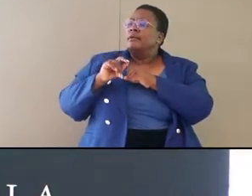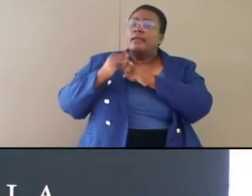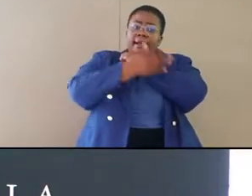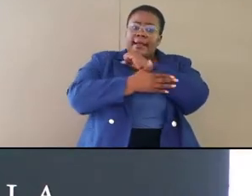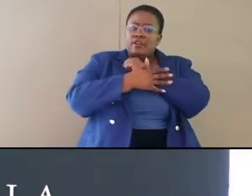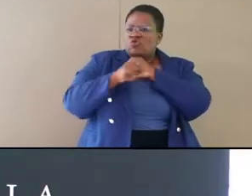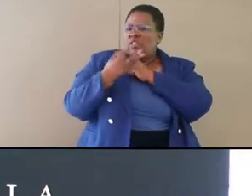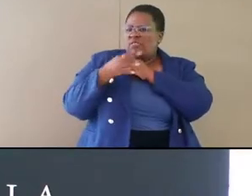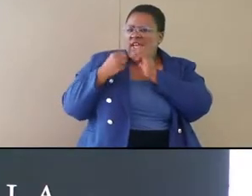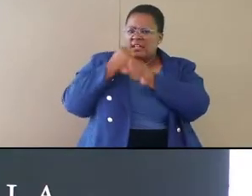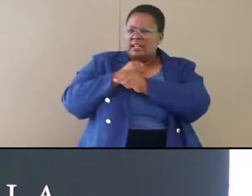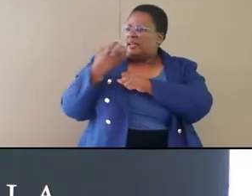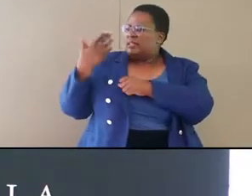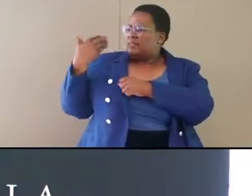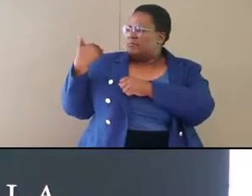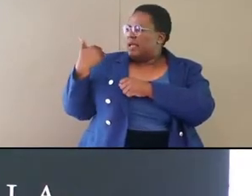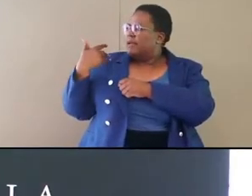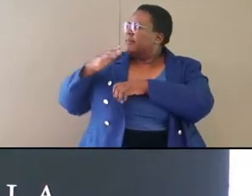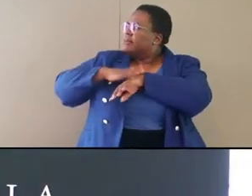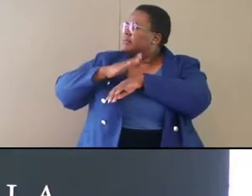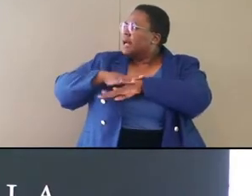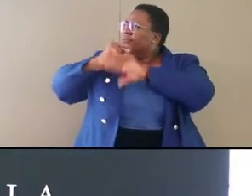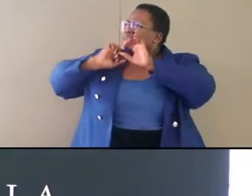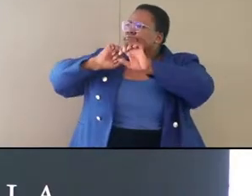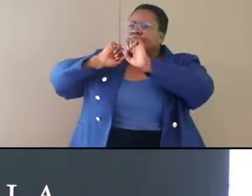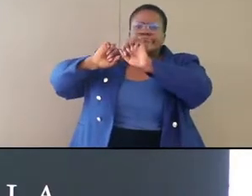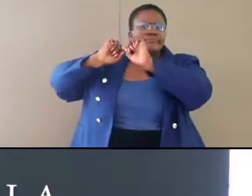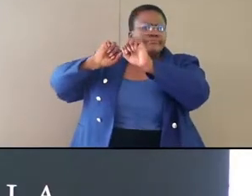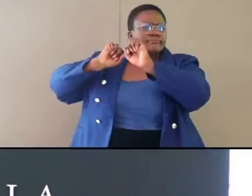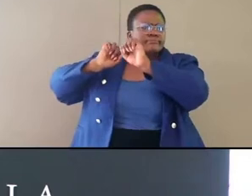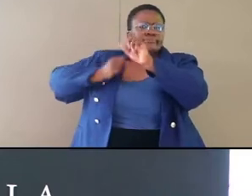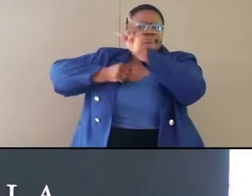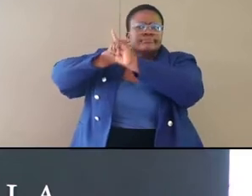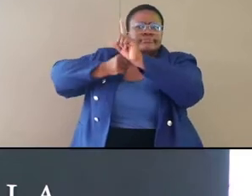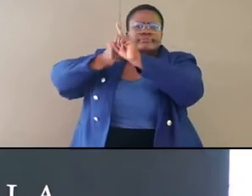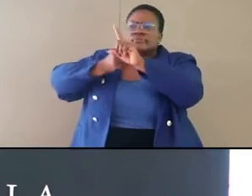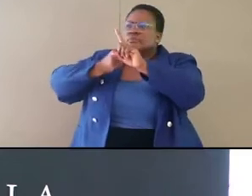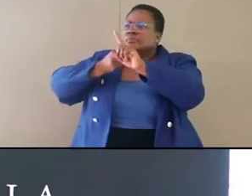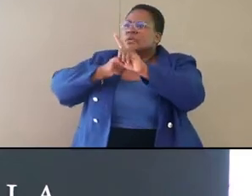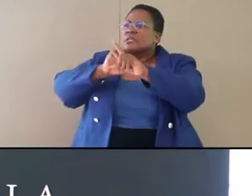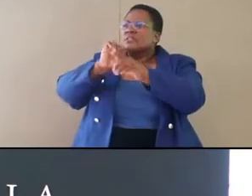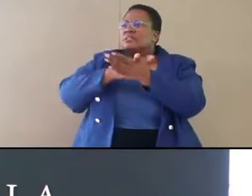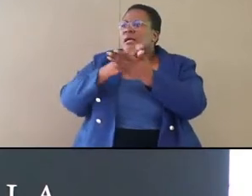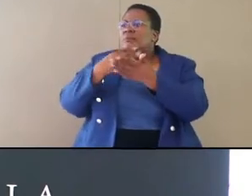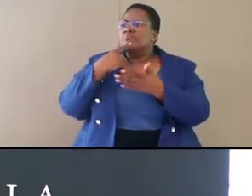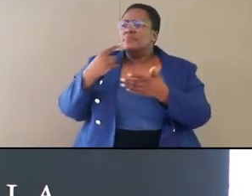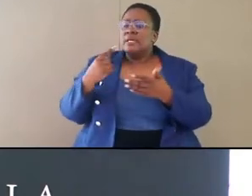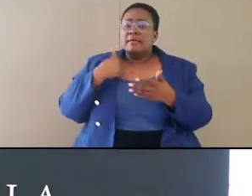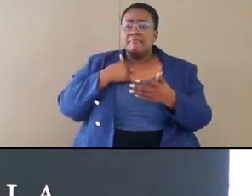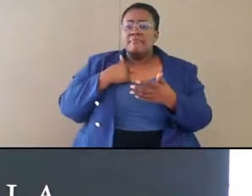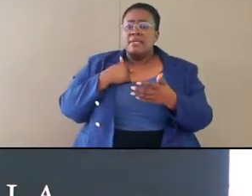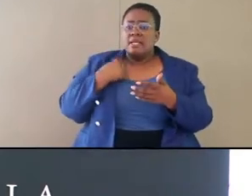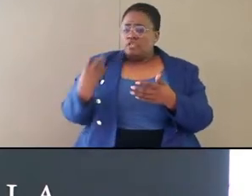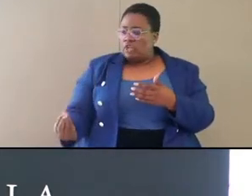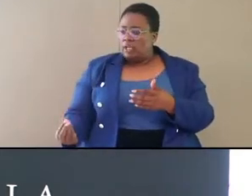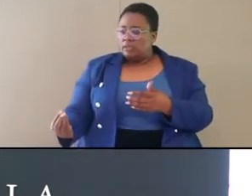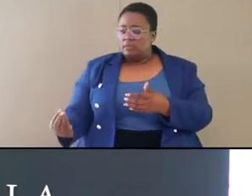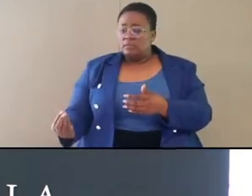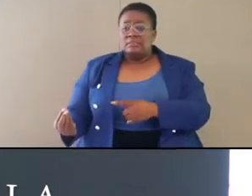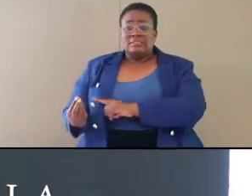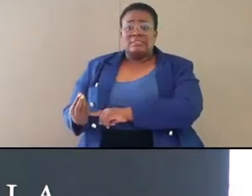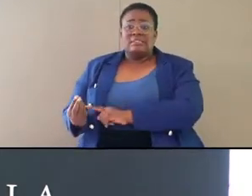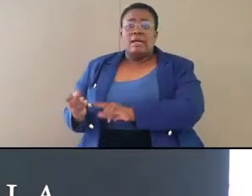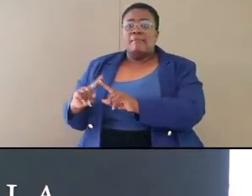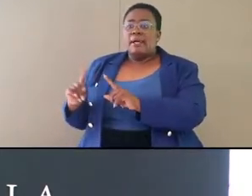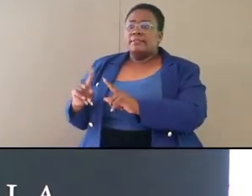like the CEO says, I had a child but I didn't bring that child up. One day somebody must ask her what